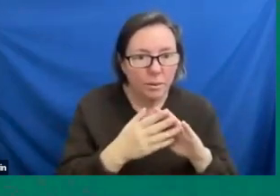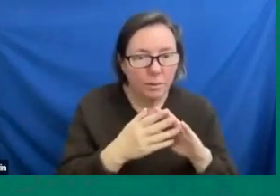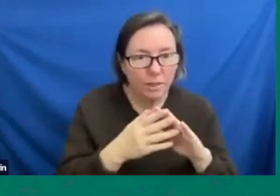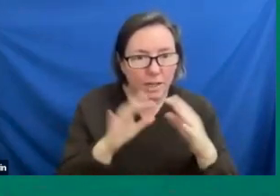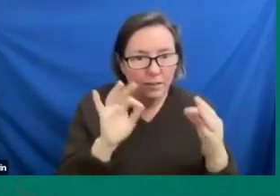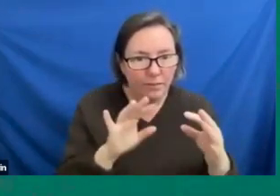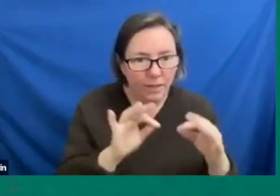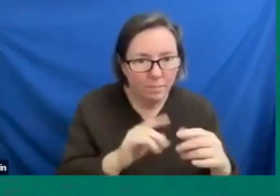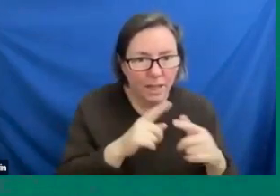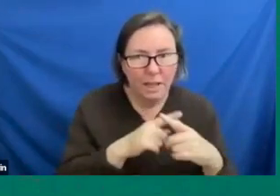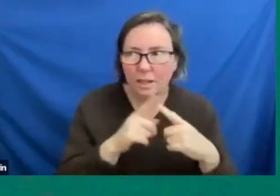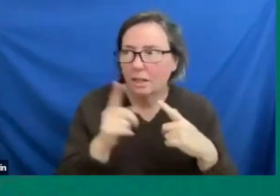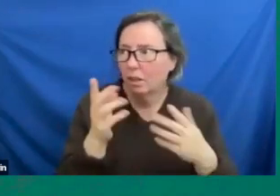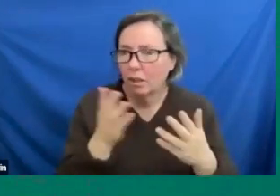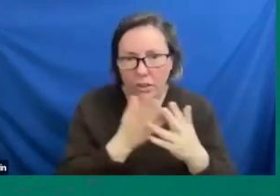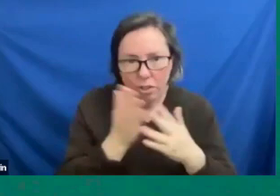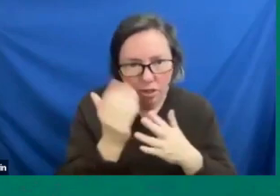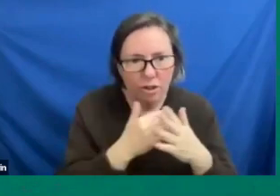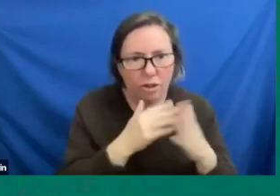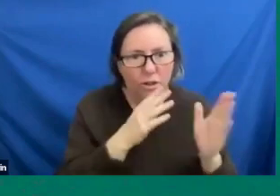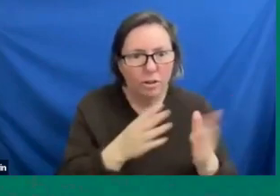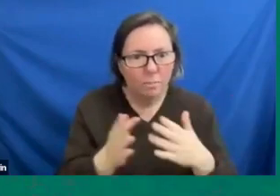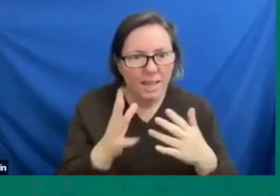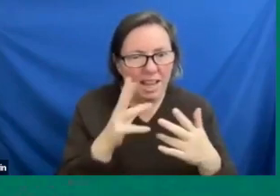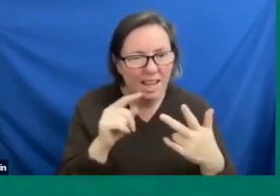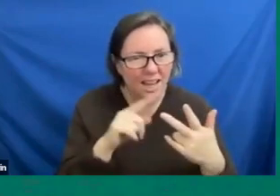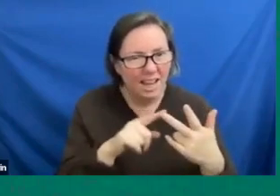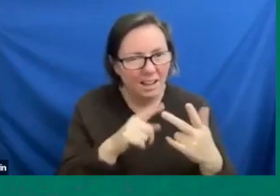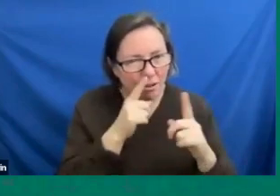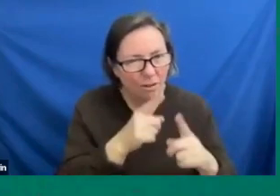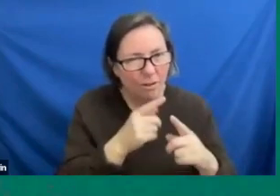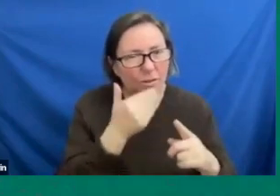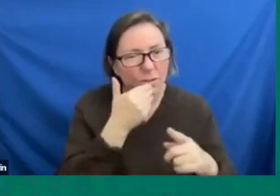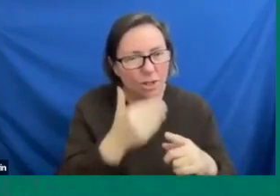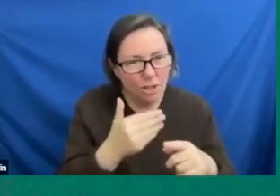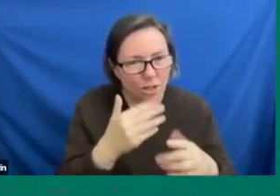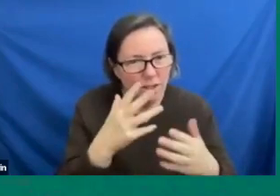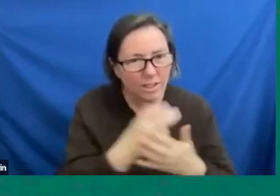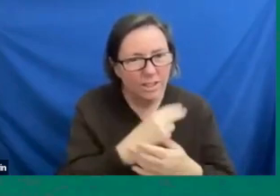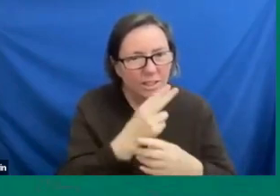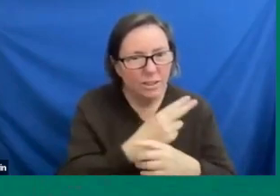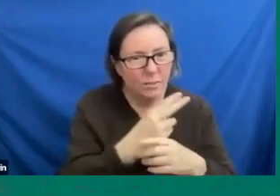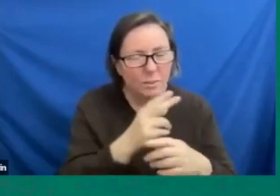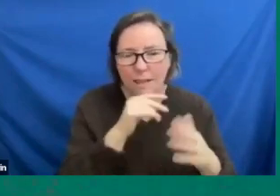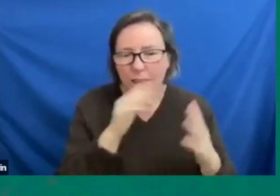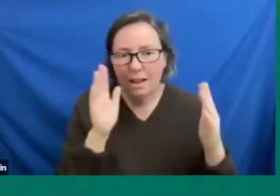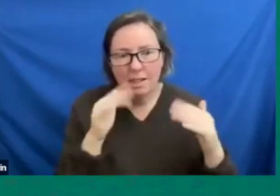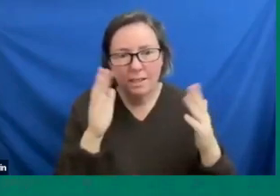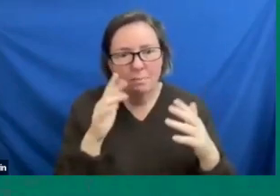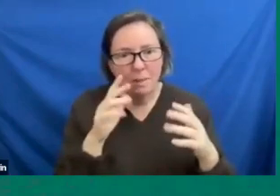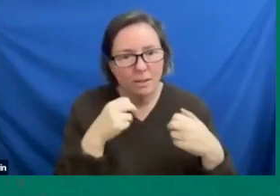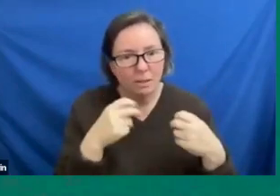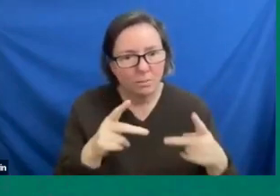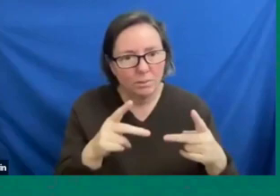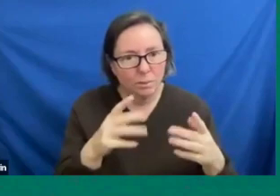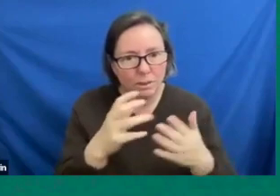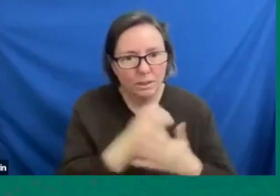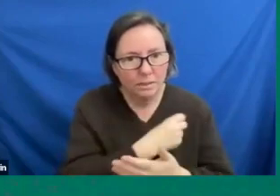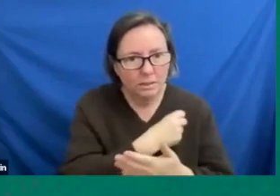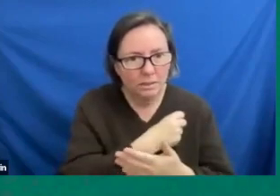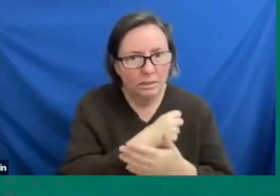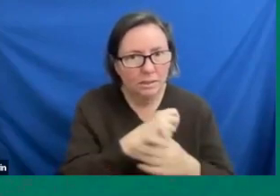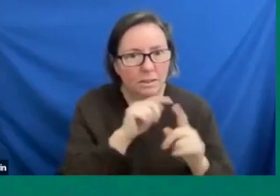it's particularly a good use of an unexpected opportunity and timing of